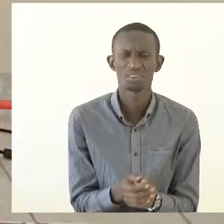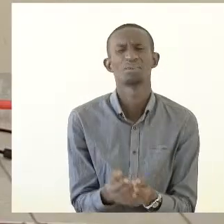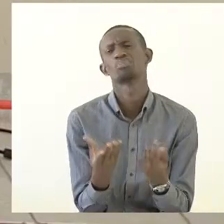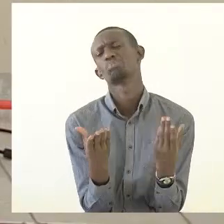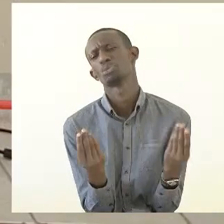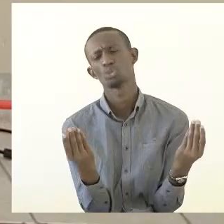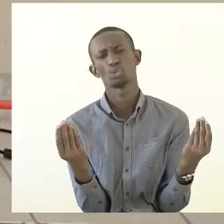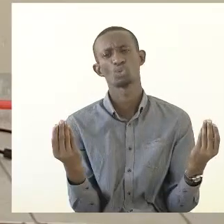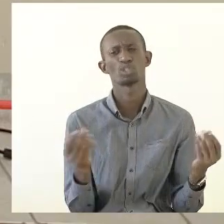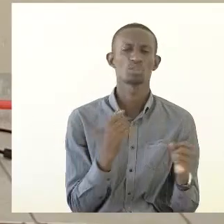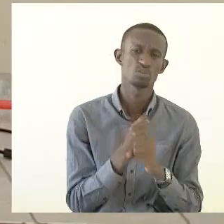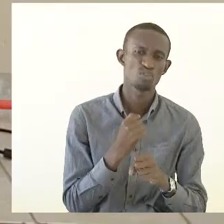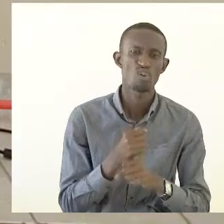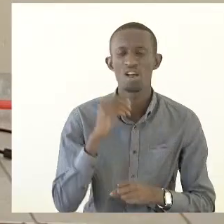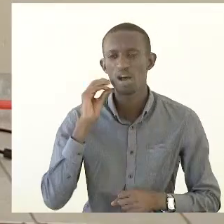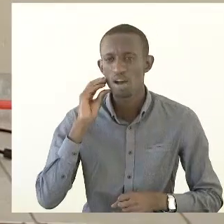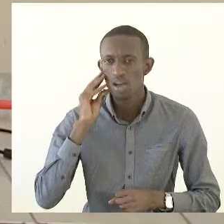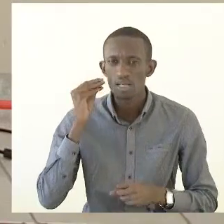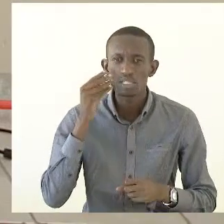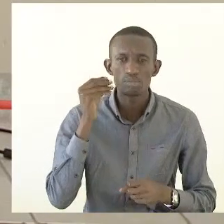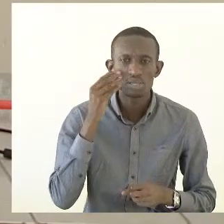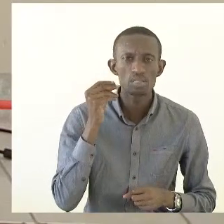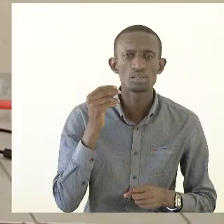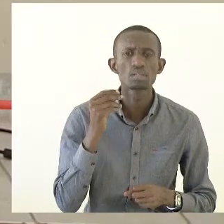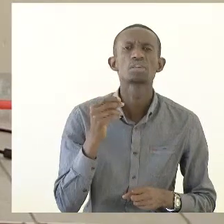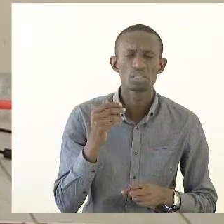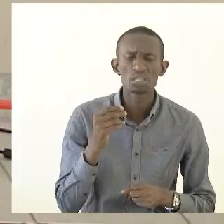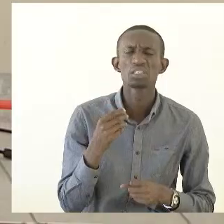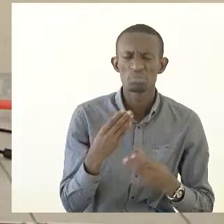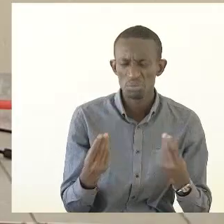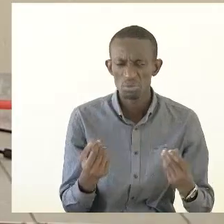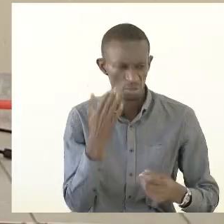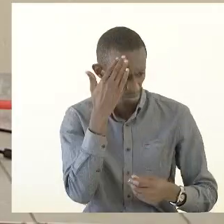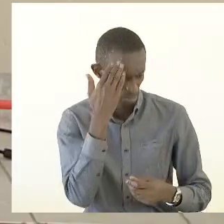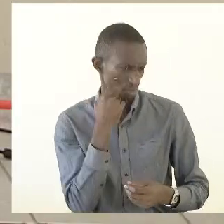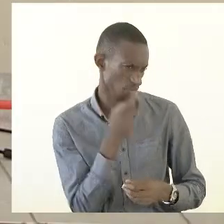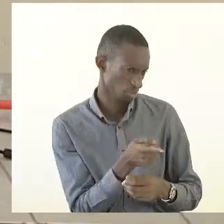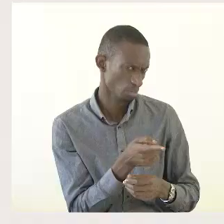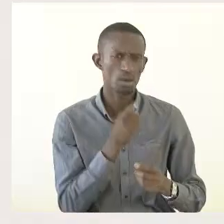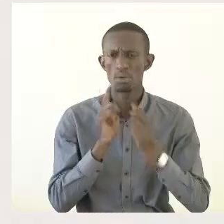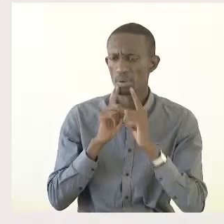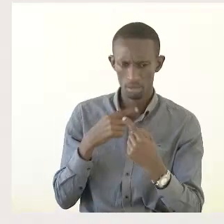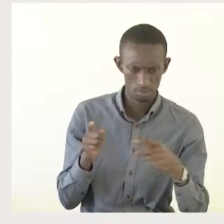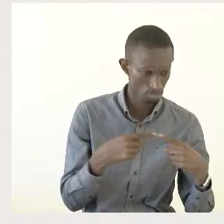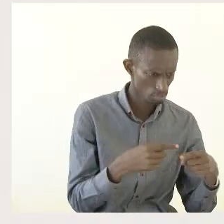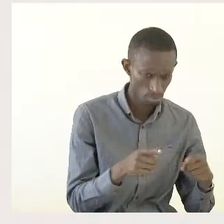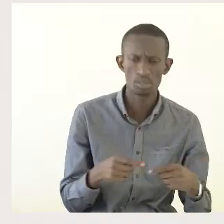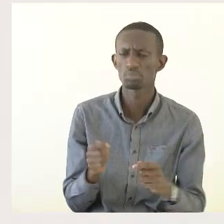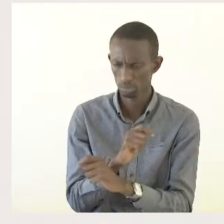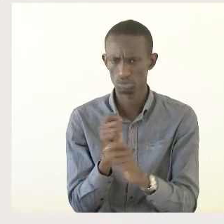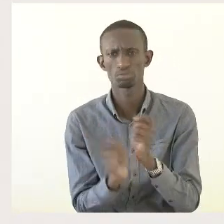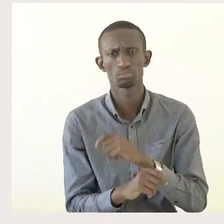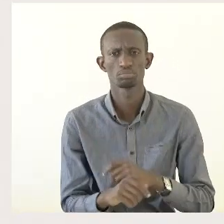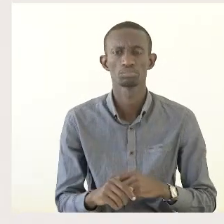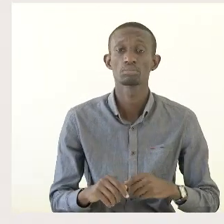for you to observe the color changing. Quickly, let's go to our lesson of today. The learning objective